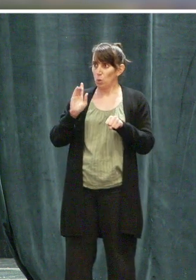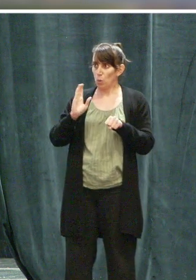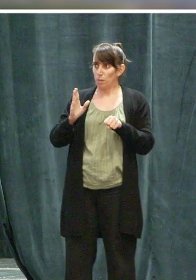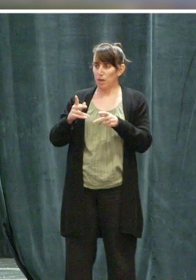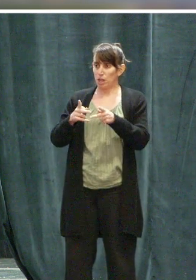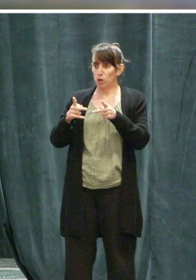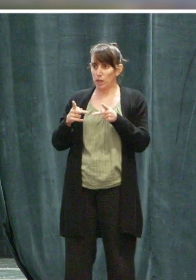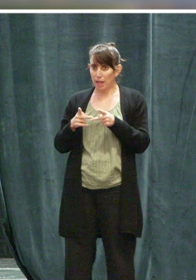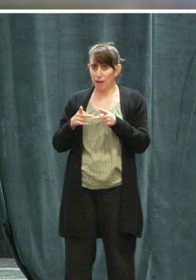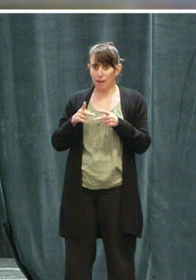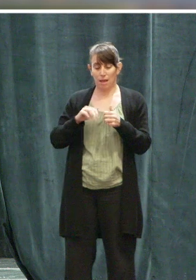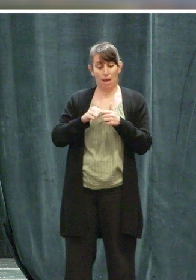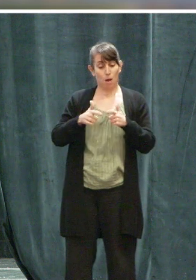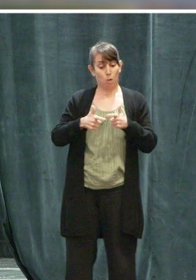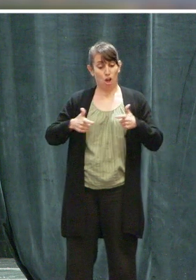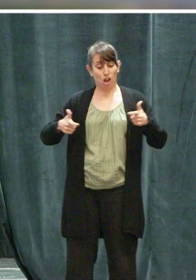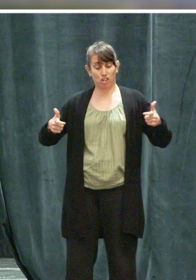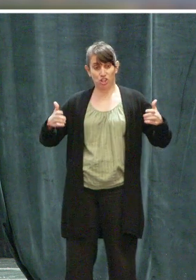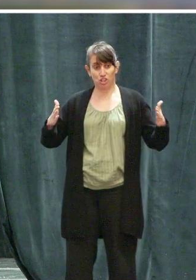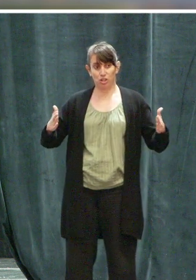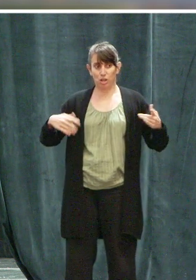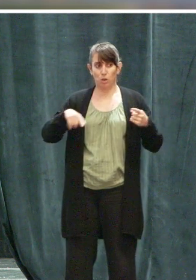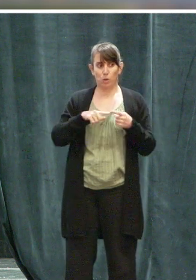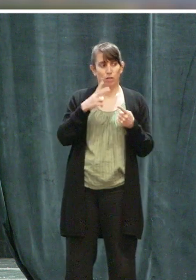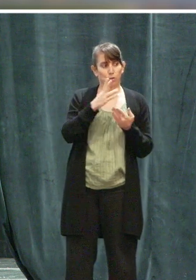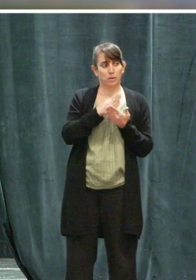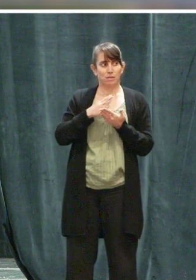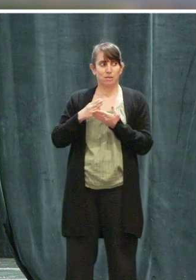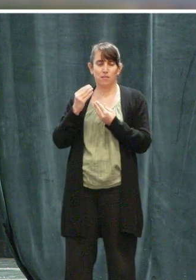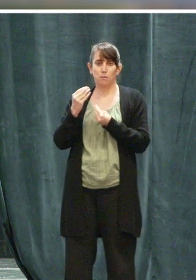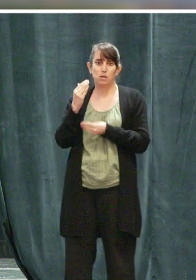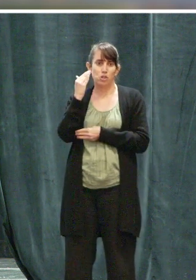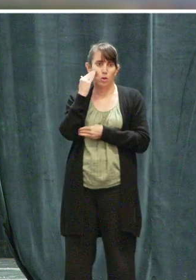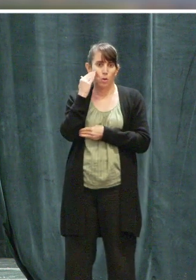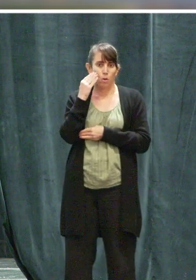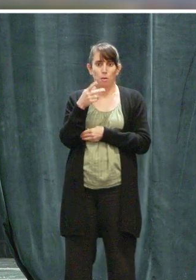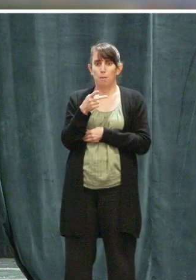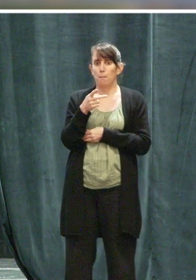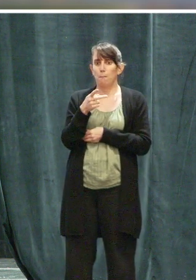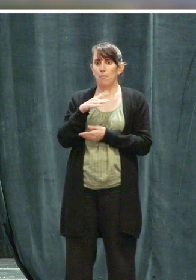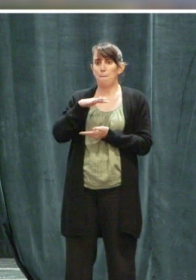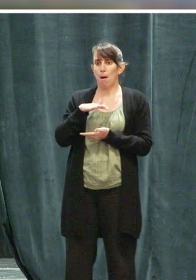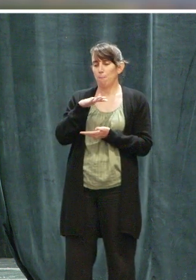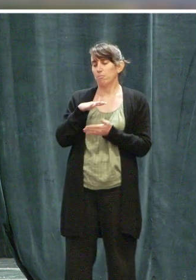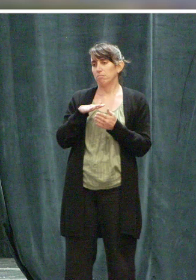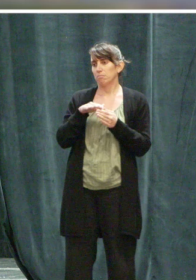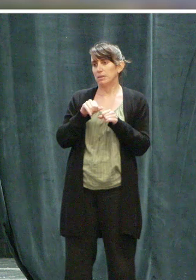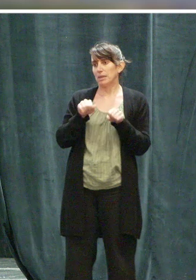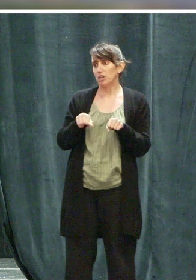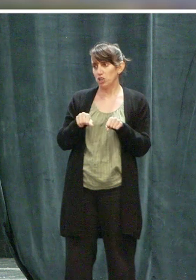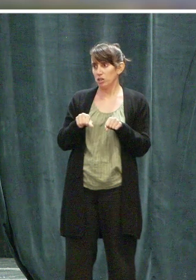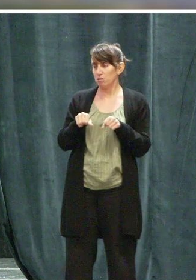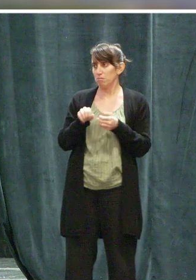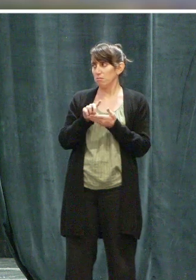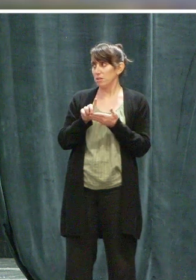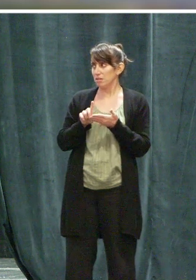be. And once those two pieces of information were known, the pump station design began. And that's why there's a lag between